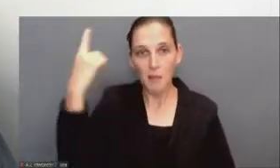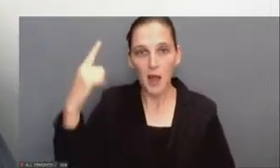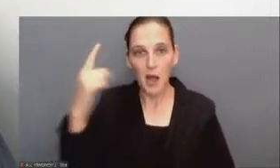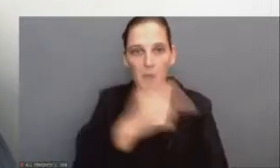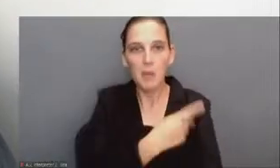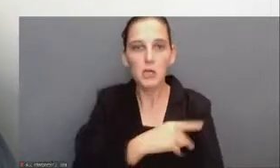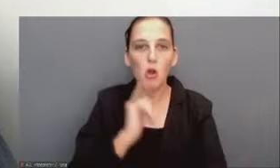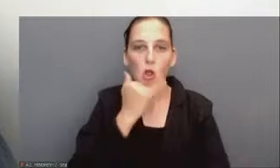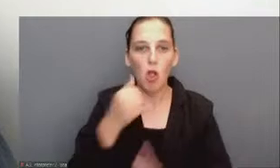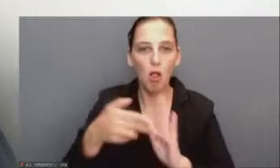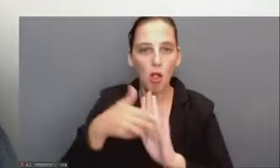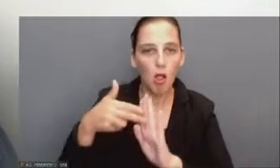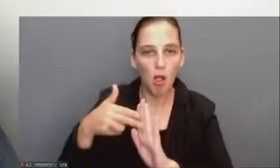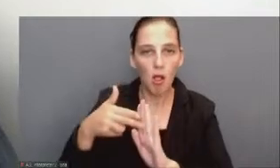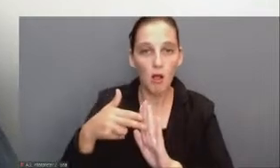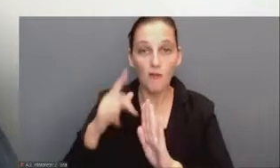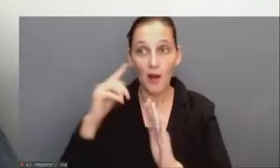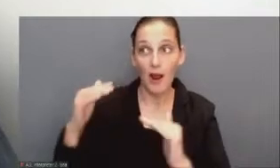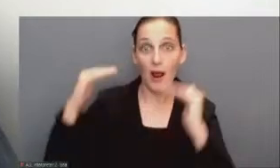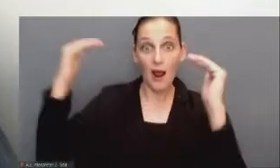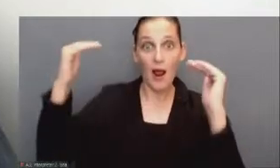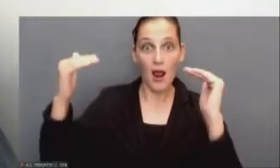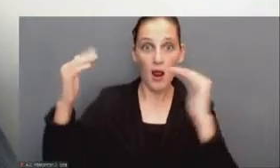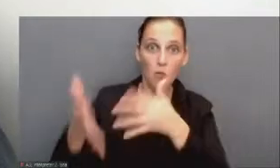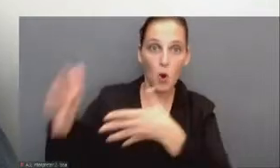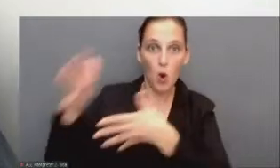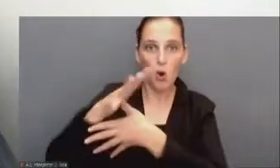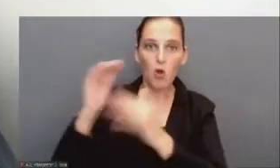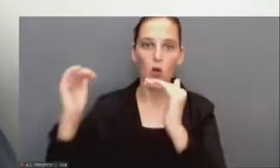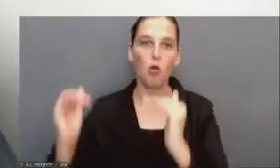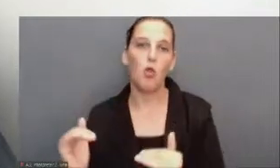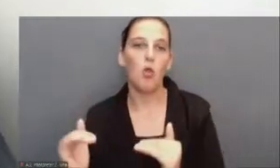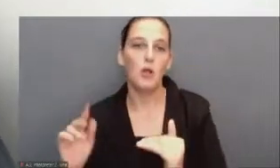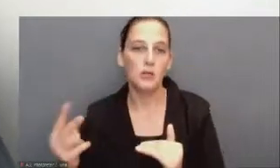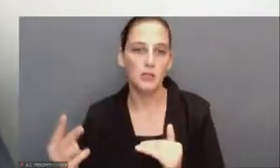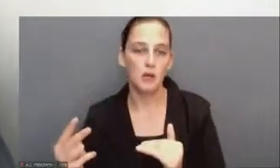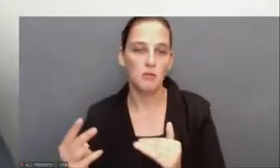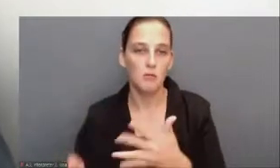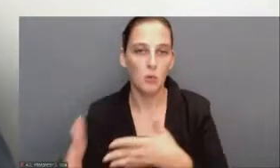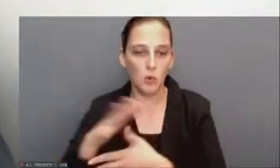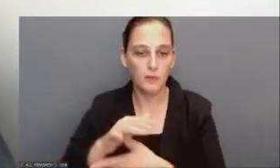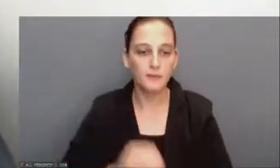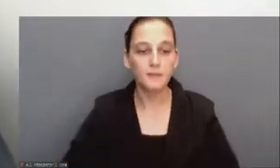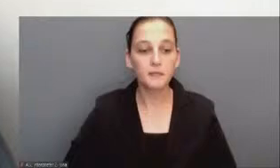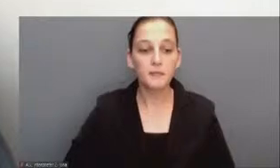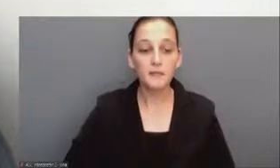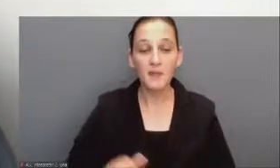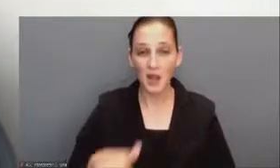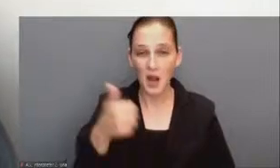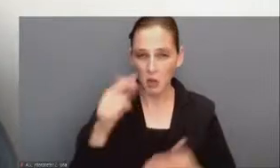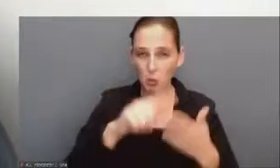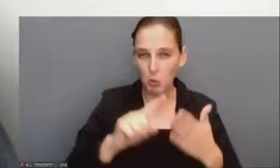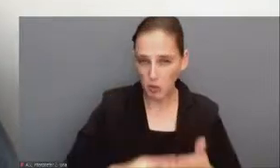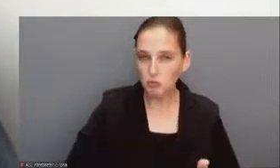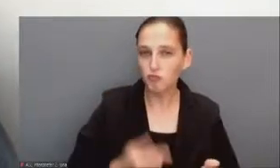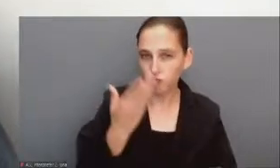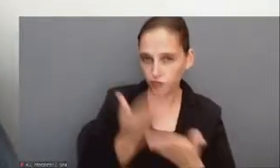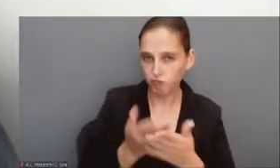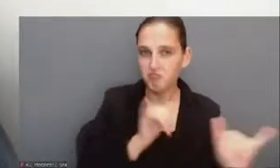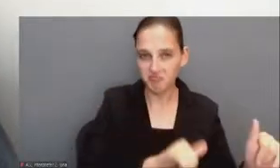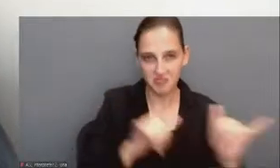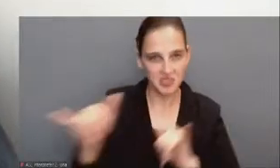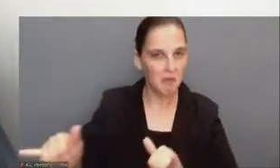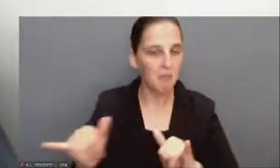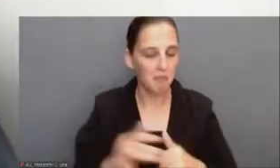to the second priority. And a third study that's about to be out and that I'll share separately directly confirms these findings. The new evidence also